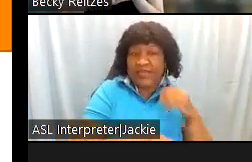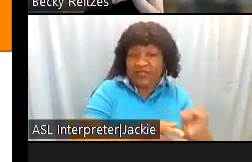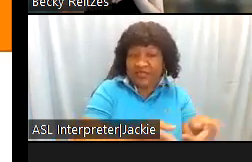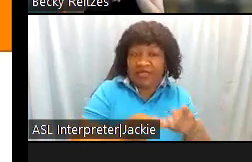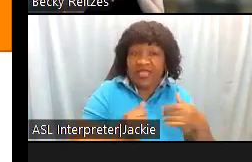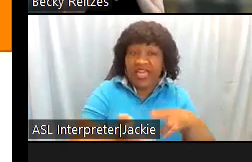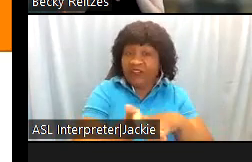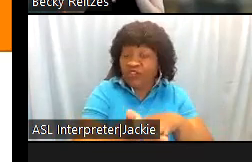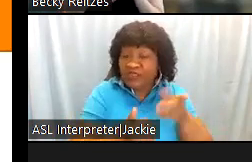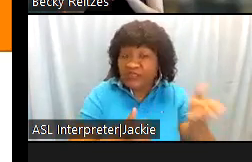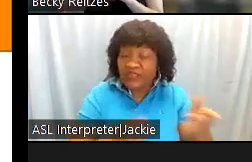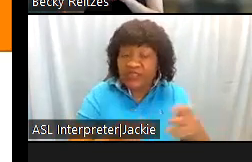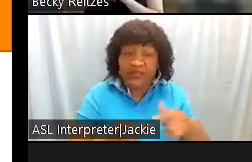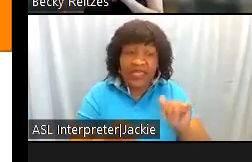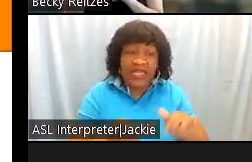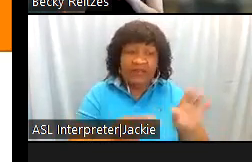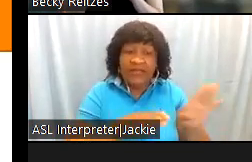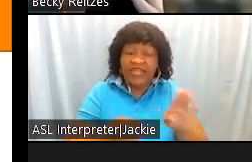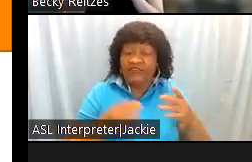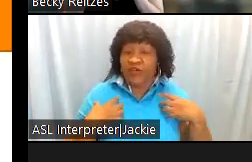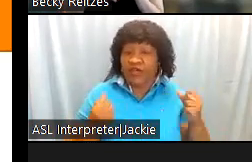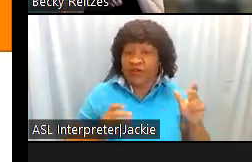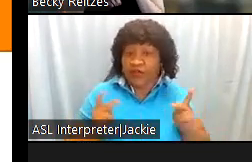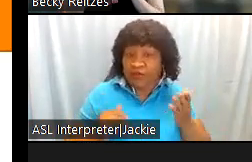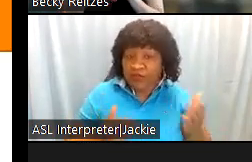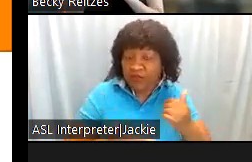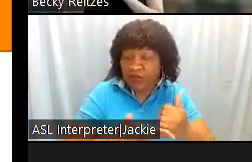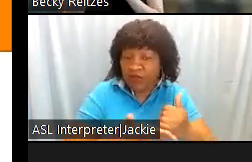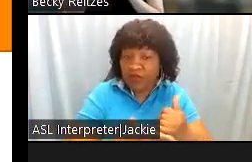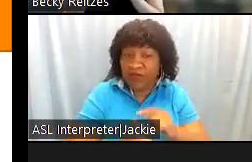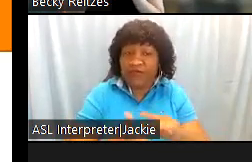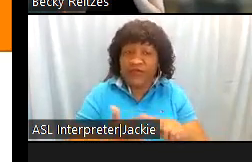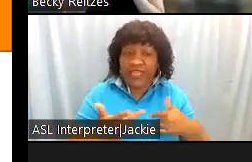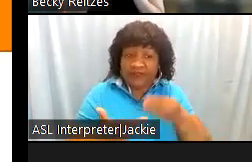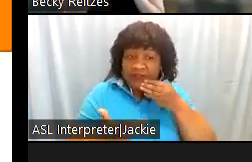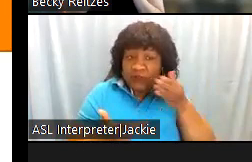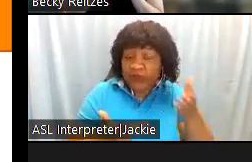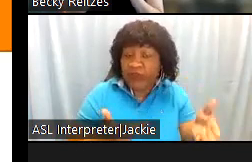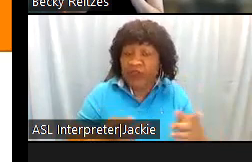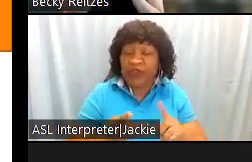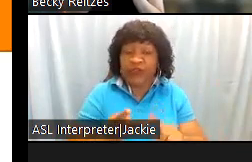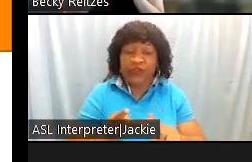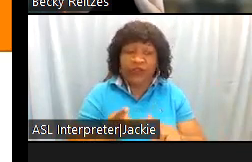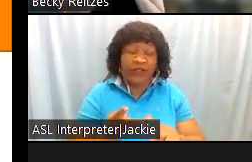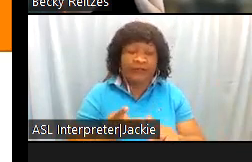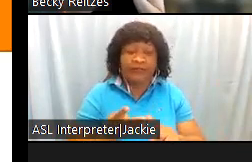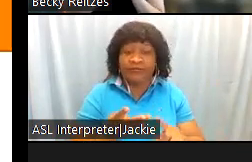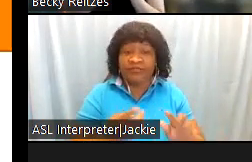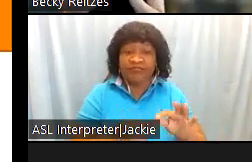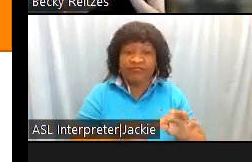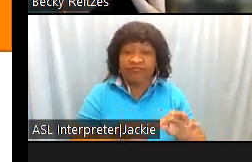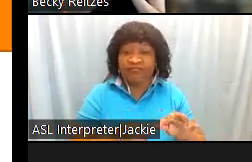nurses available, there's behavioral health folks available, food that is supposed to